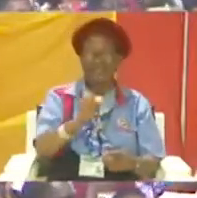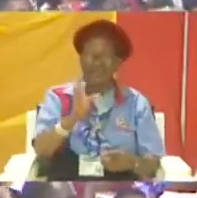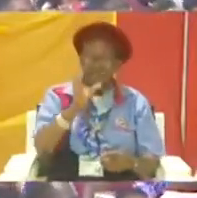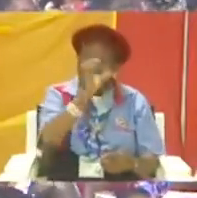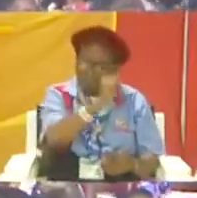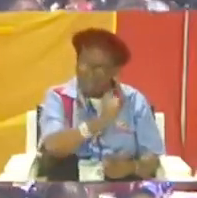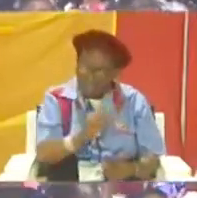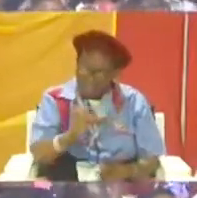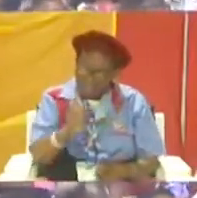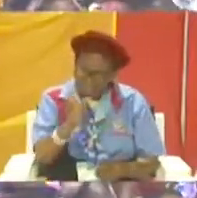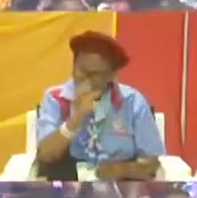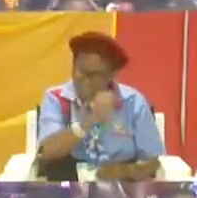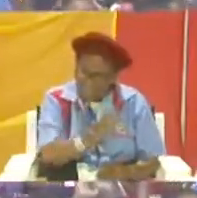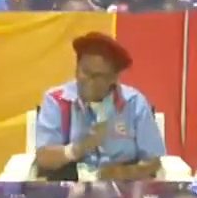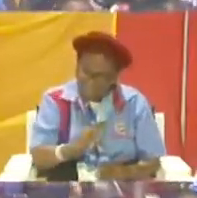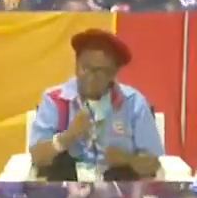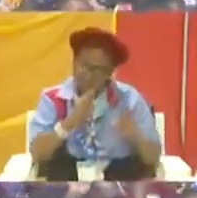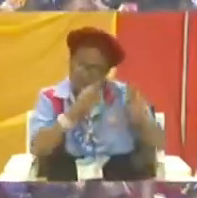one, Timon.